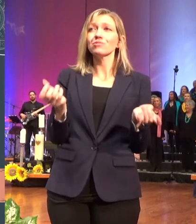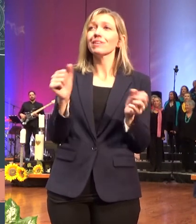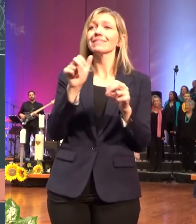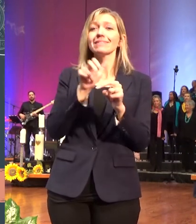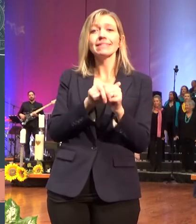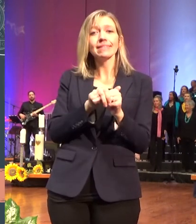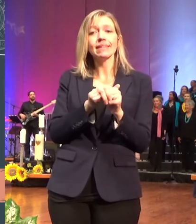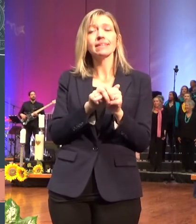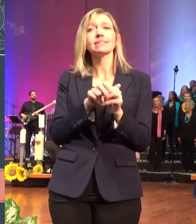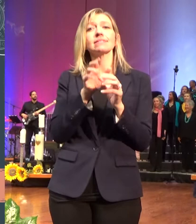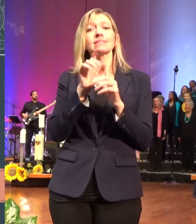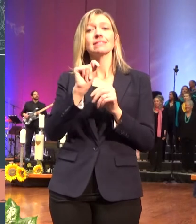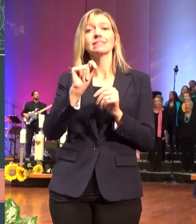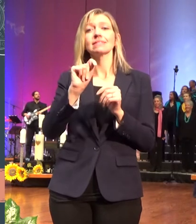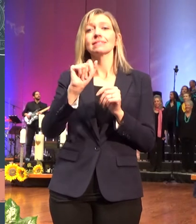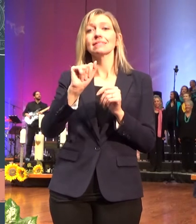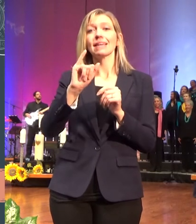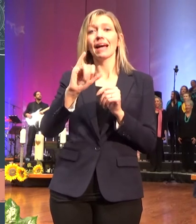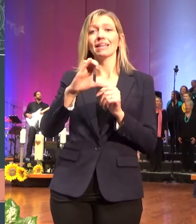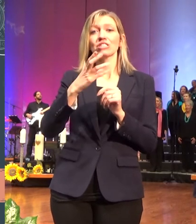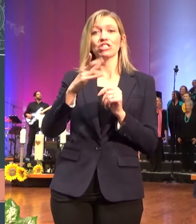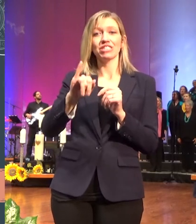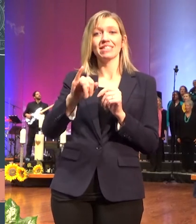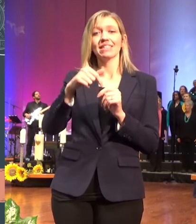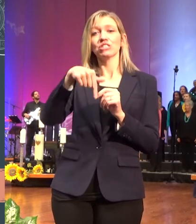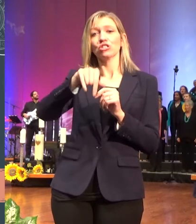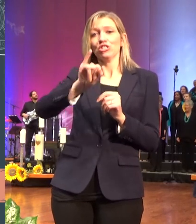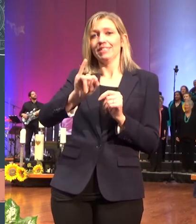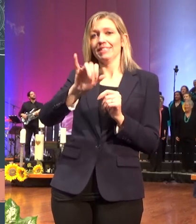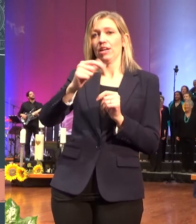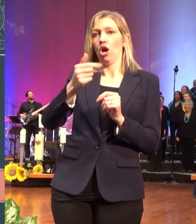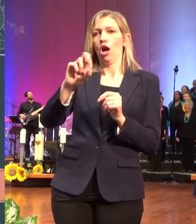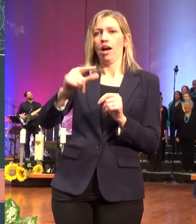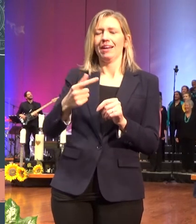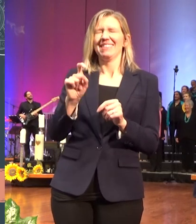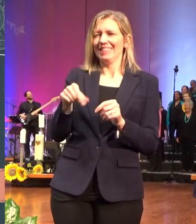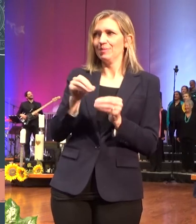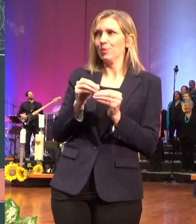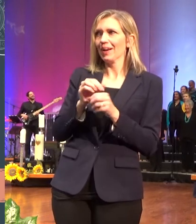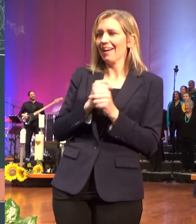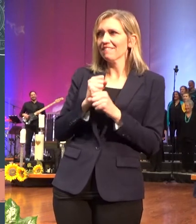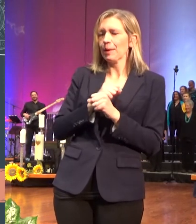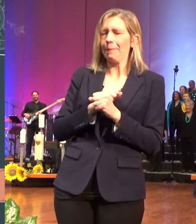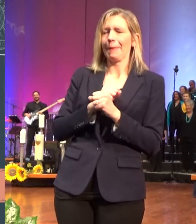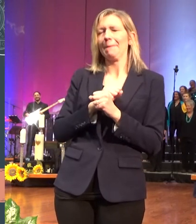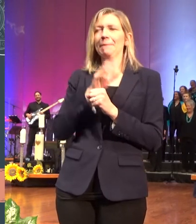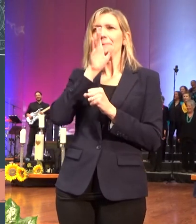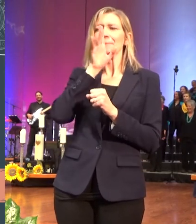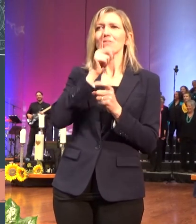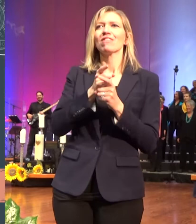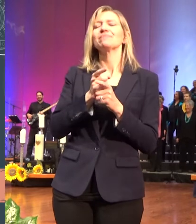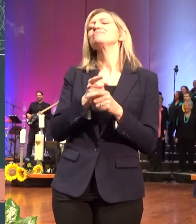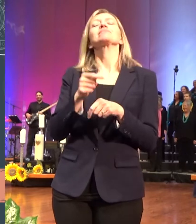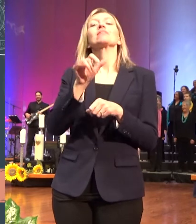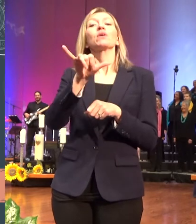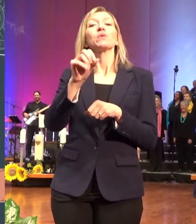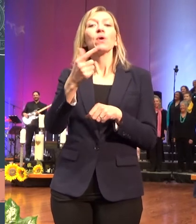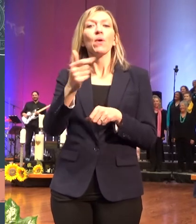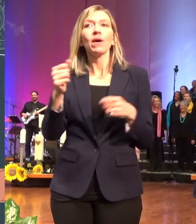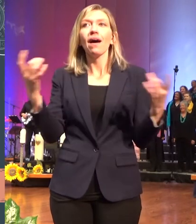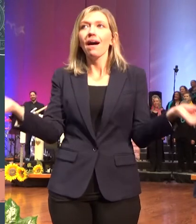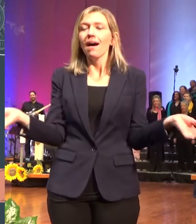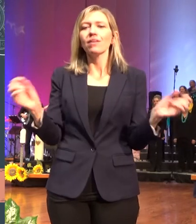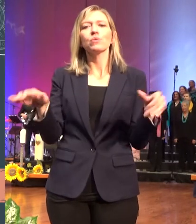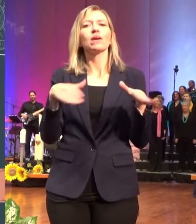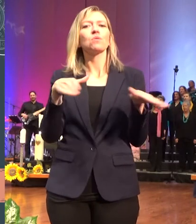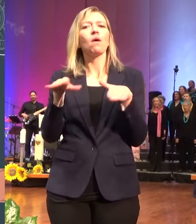prayer, Tai Chi and Qigong. Let me drink some more coffee then I get that right. Yoga, and you can